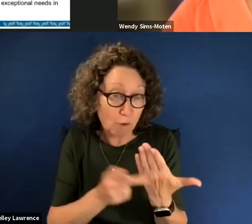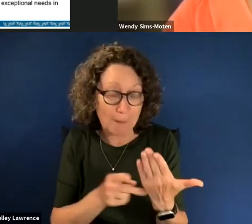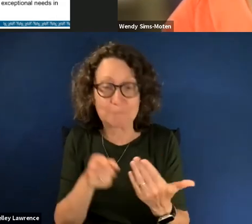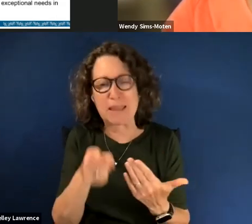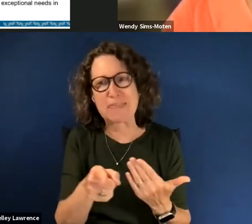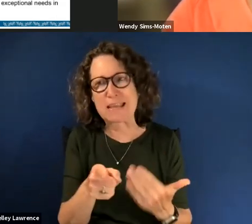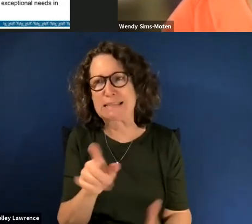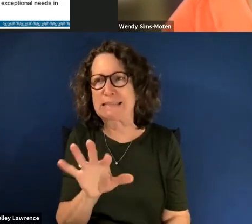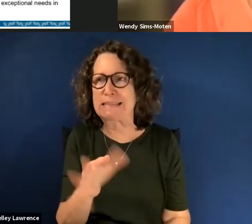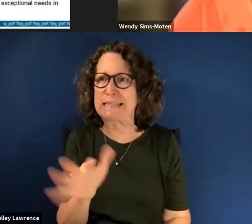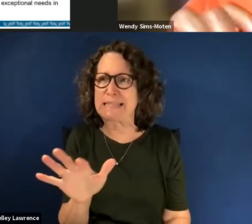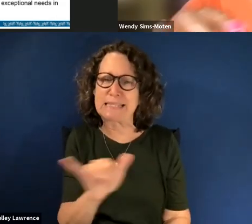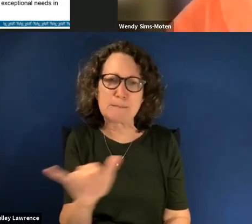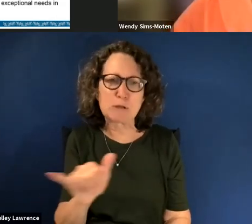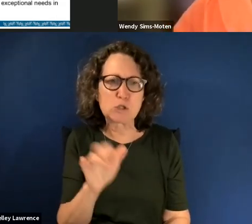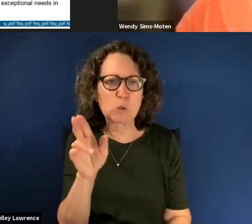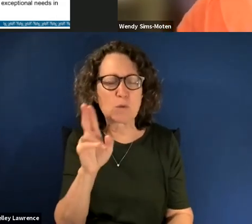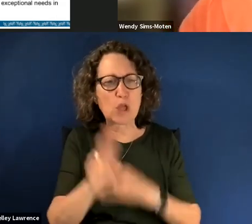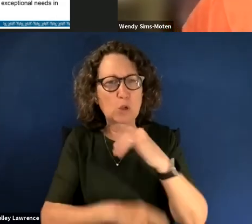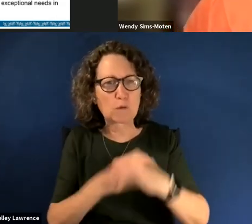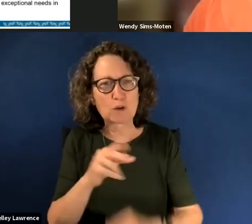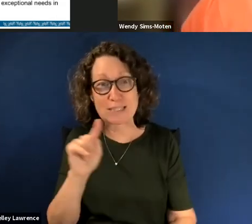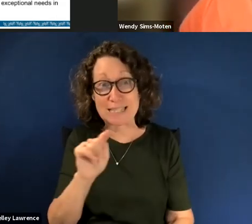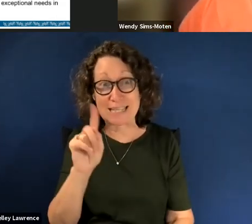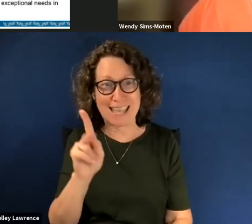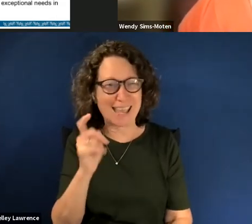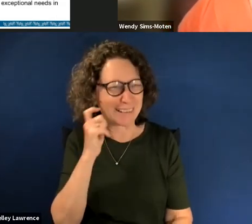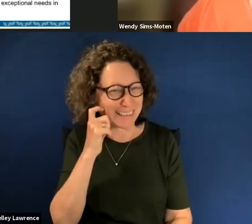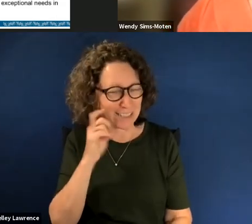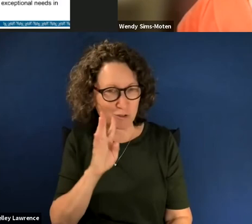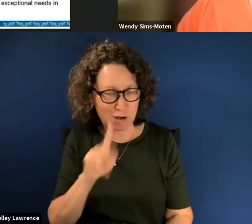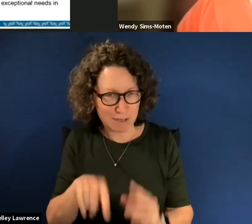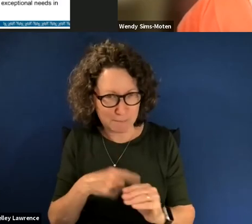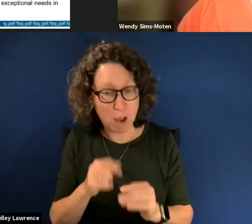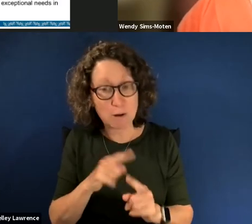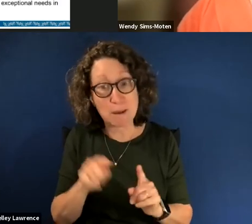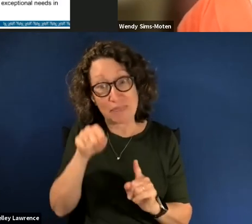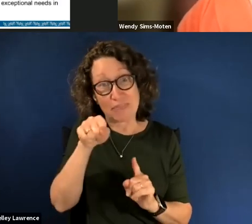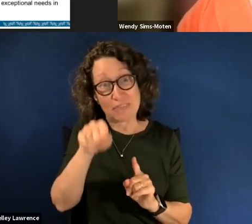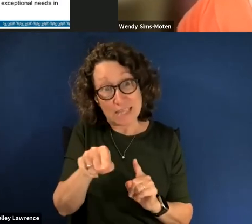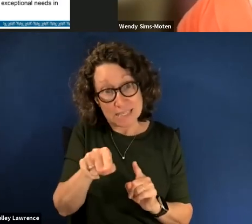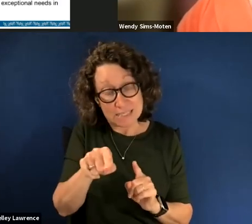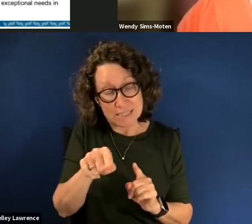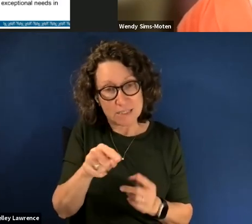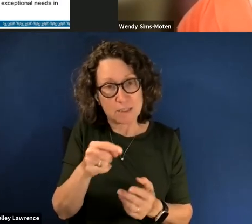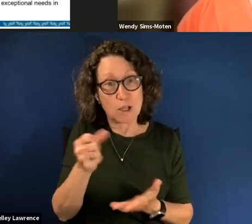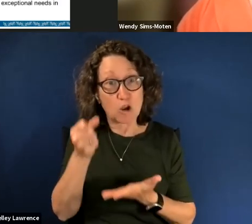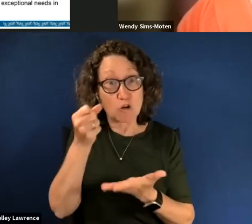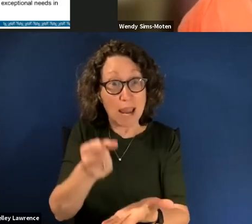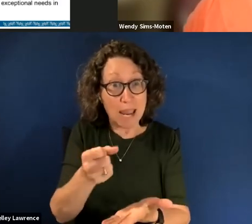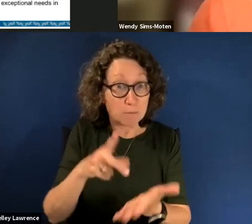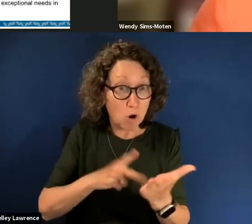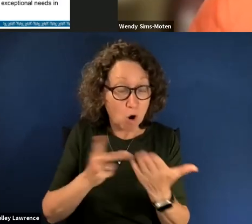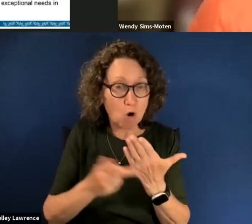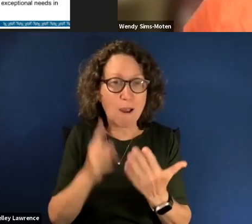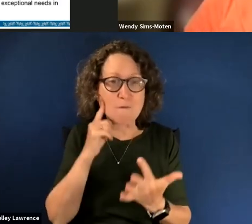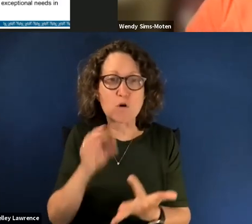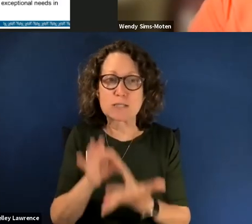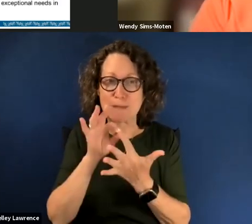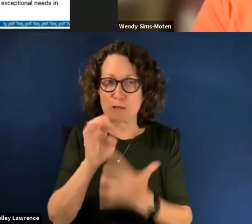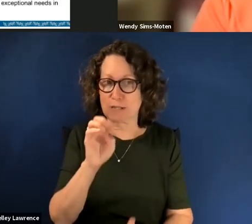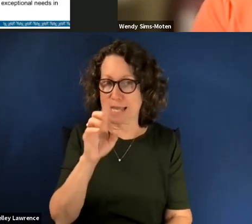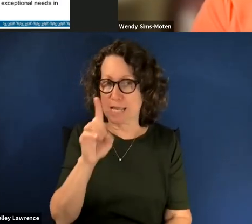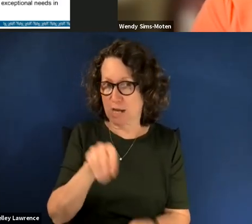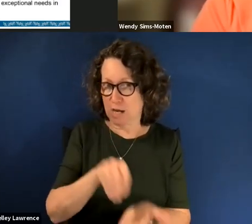kind of similar to that universal TK that we talked about, but it is only for the special